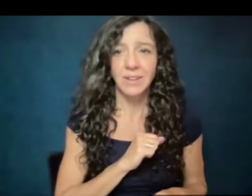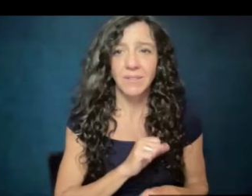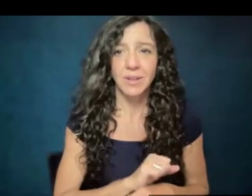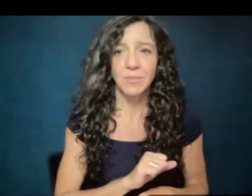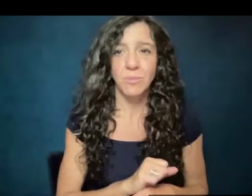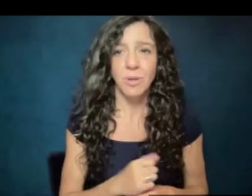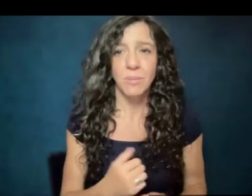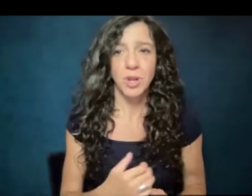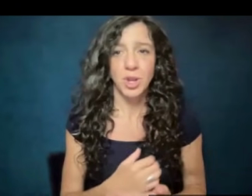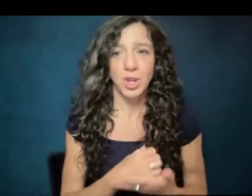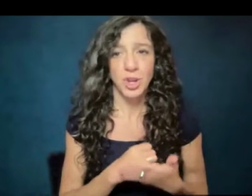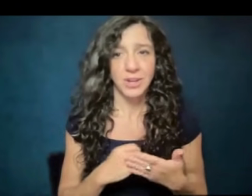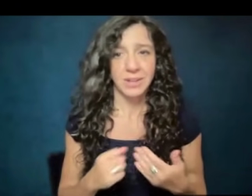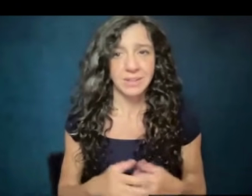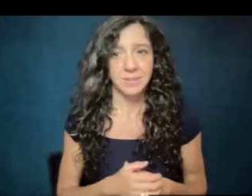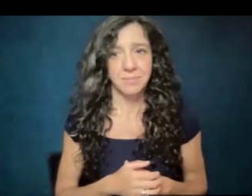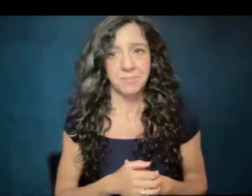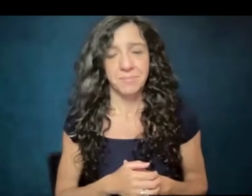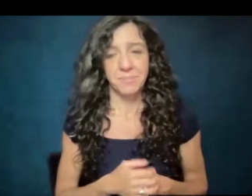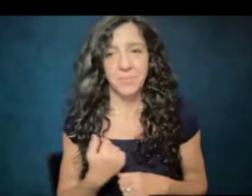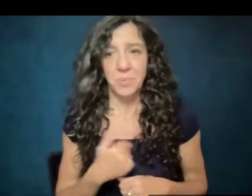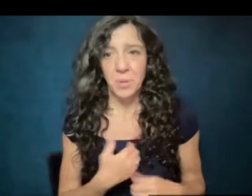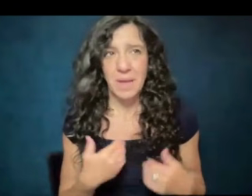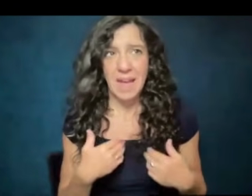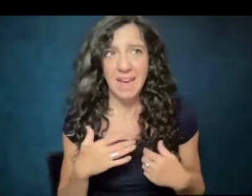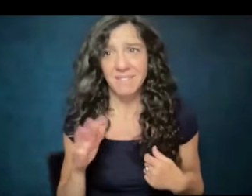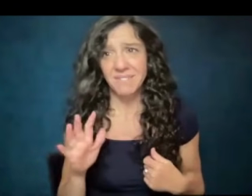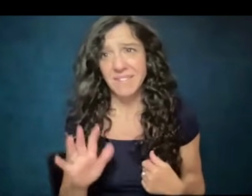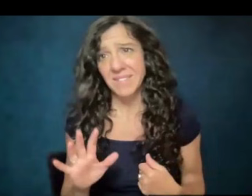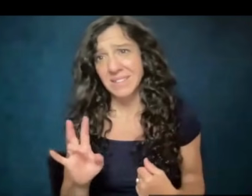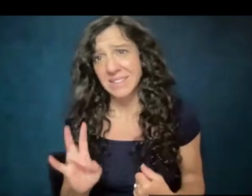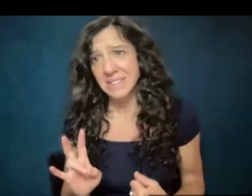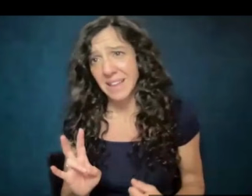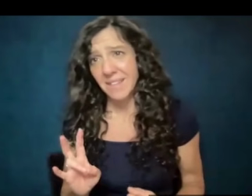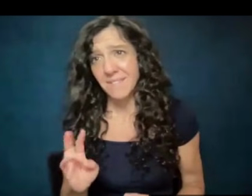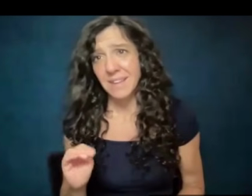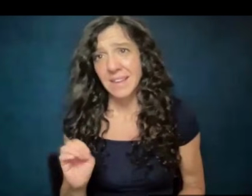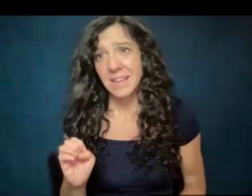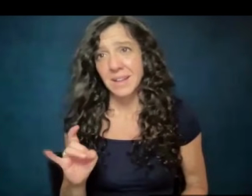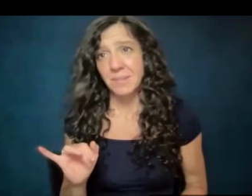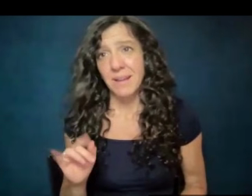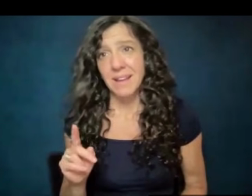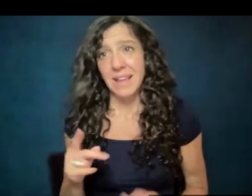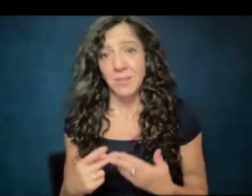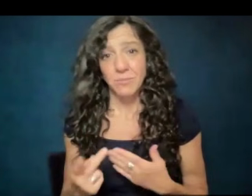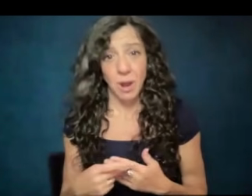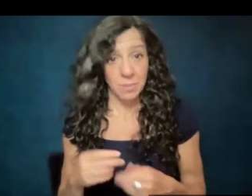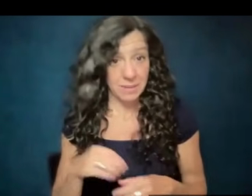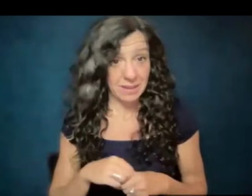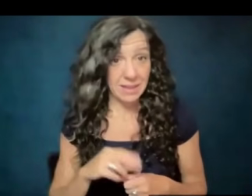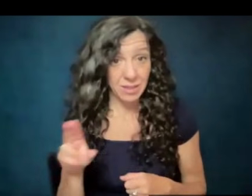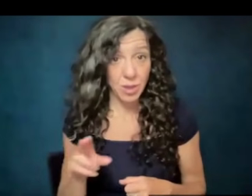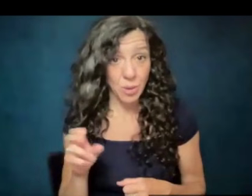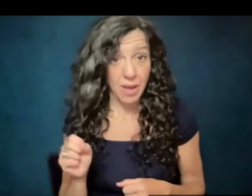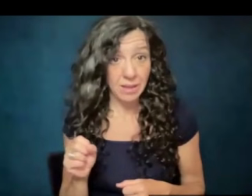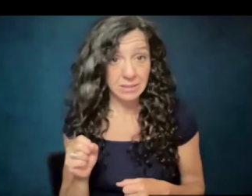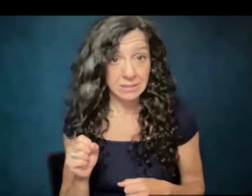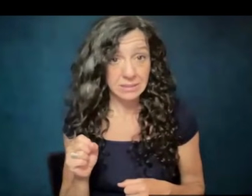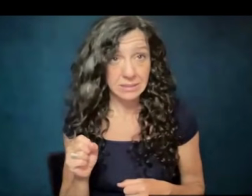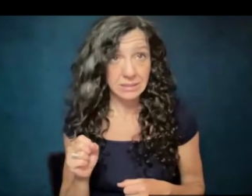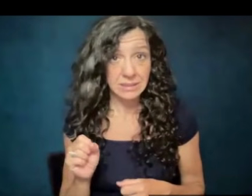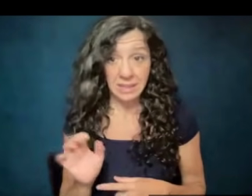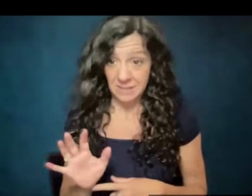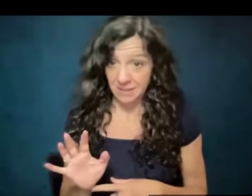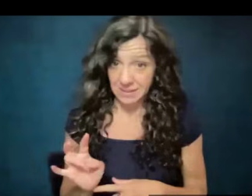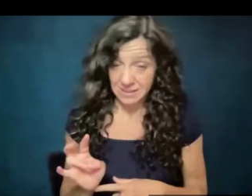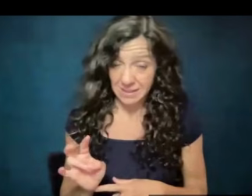earnings. We have 57 Medicaid programs in the United States. That includes